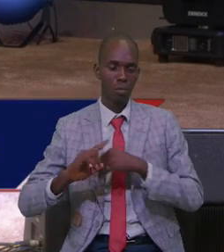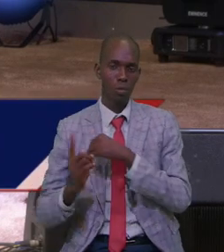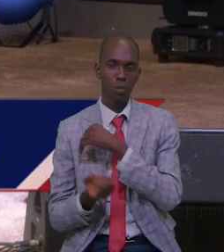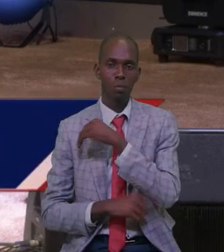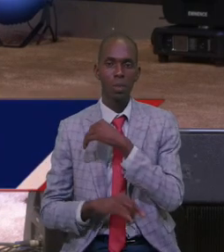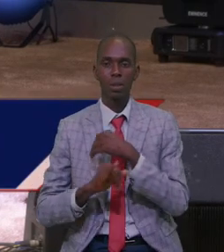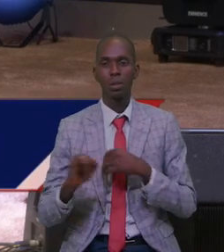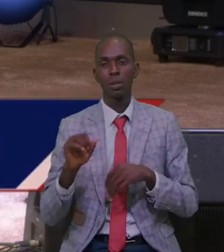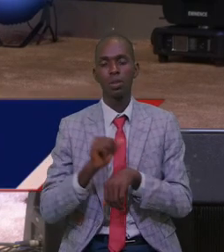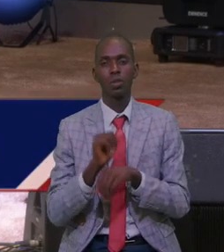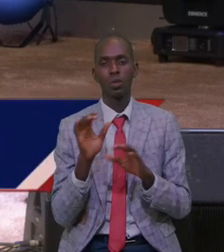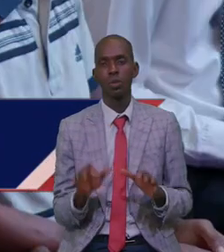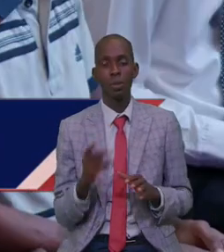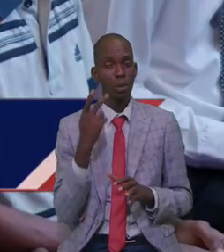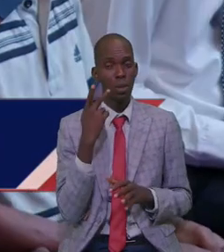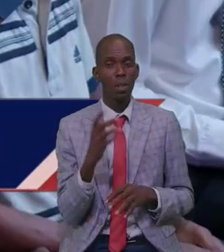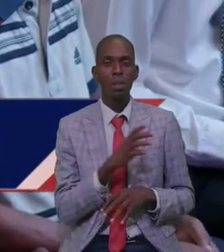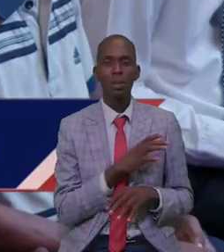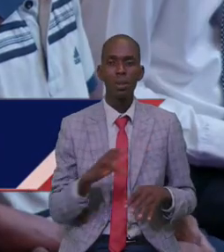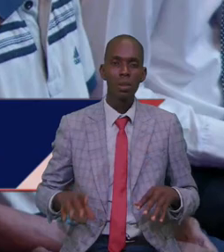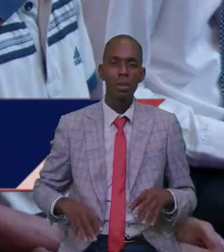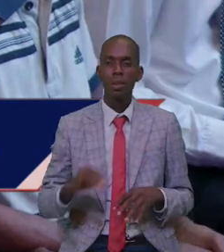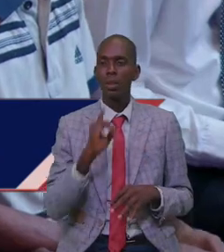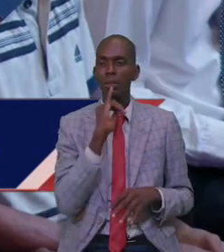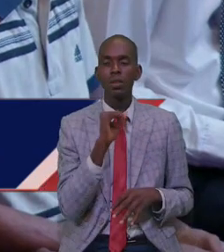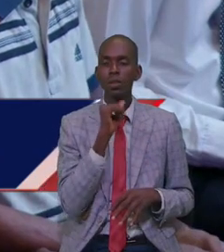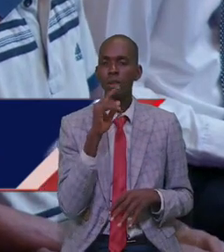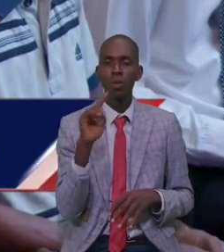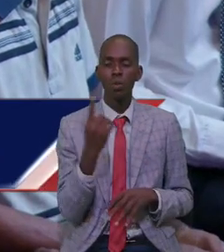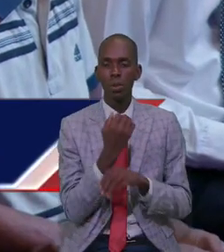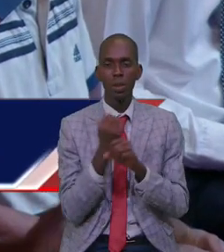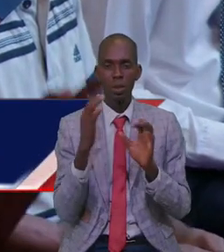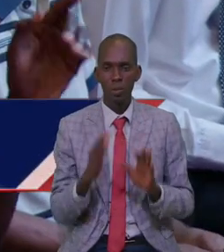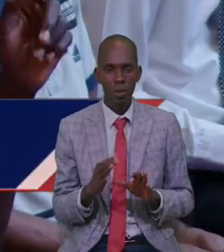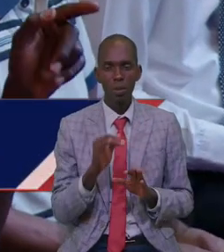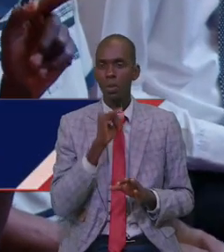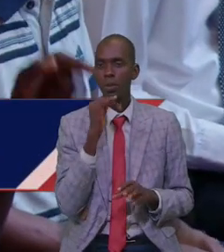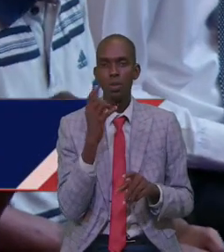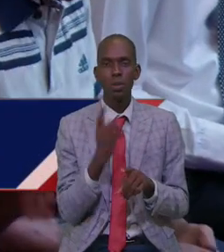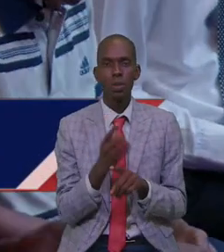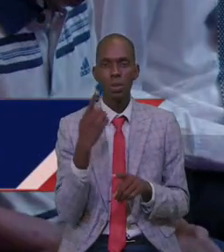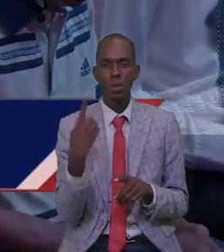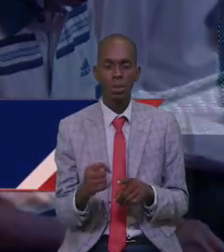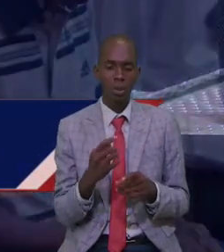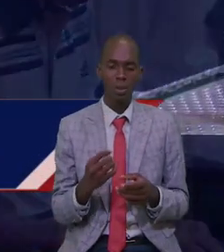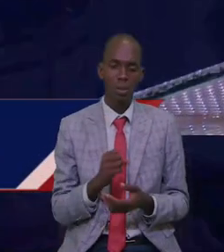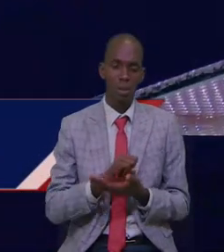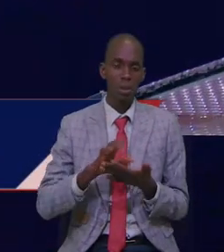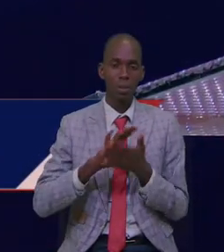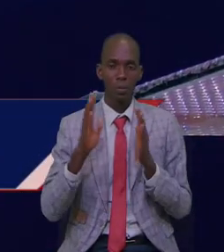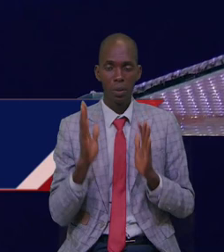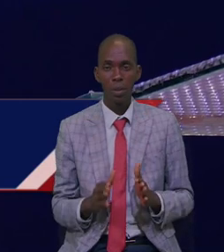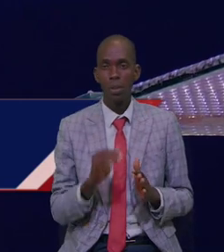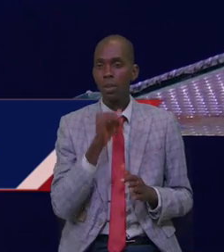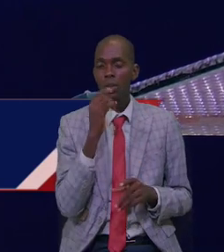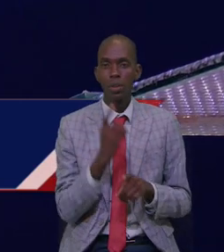He is the smiting stone. You see, Christ is not only Savior, Christ is not Intercession are not only sanctifier Christ, is not